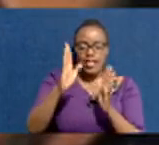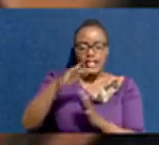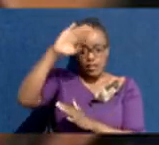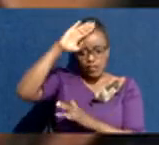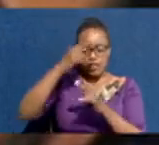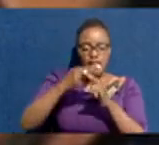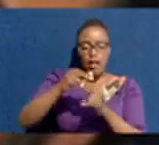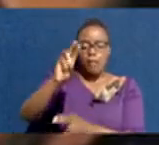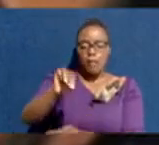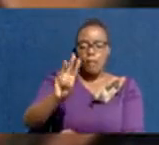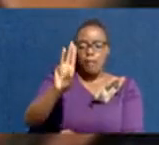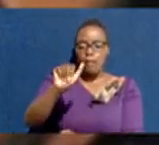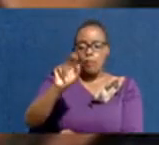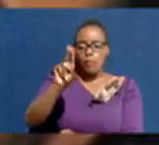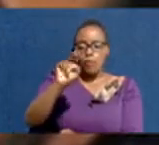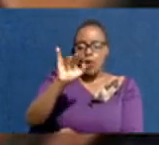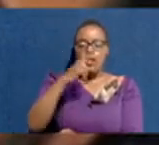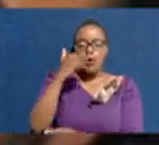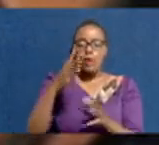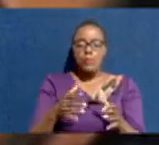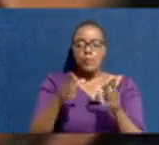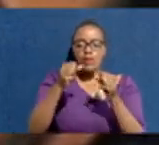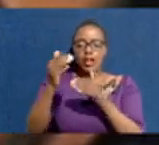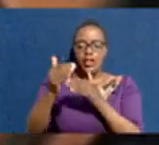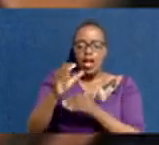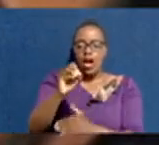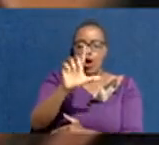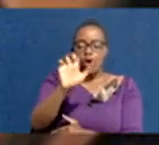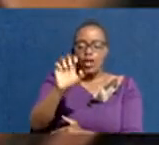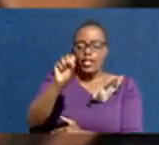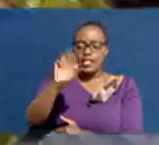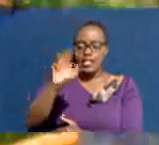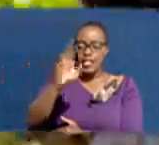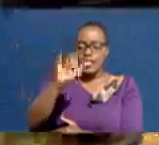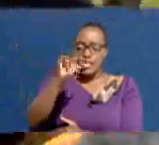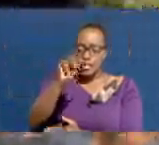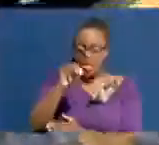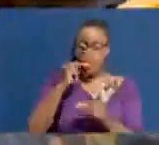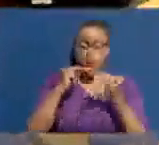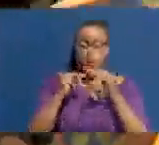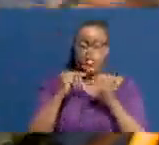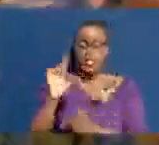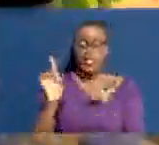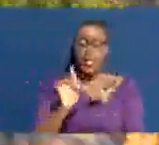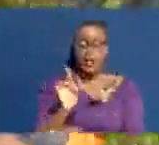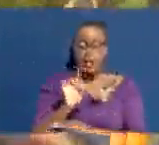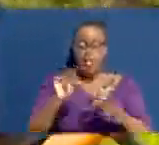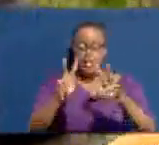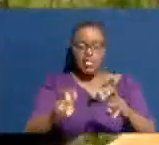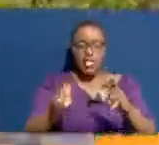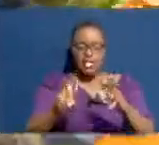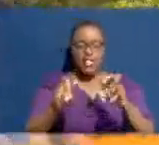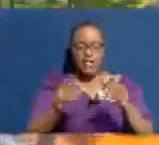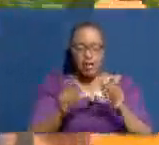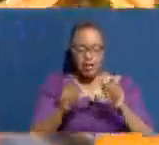Nicodemus Mwania, who are reported to have been abducted near Olesereni Hotel in Nairobi. This even as a search operation